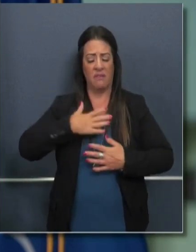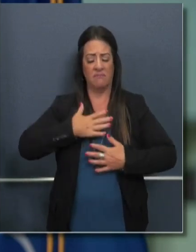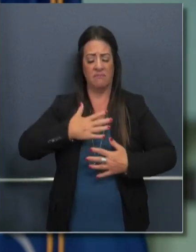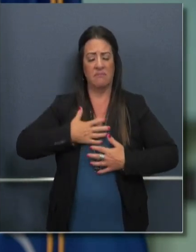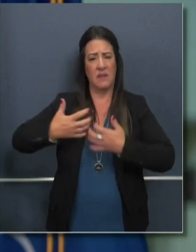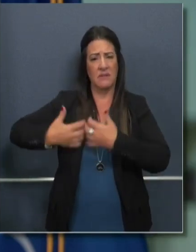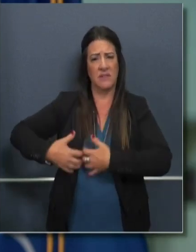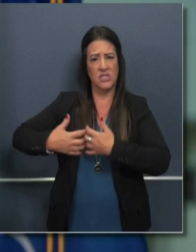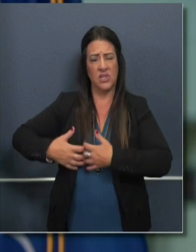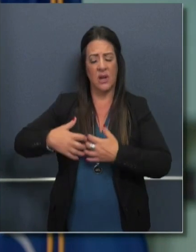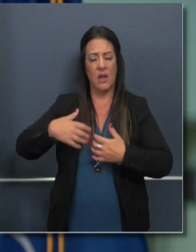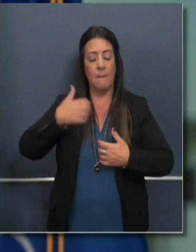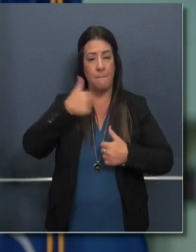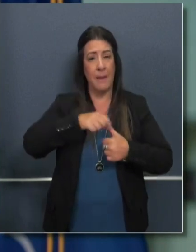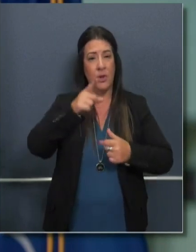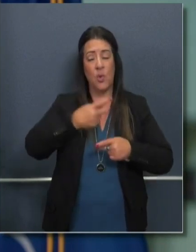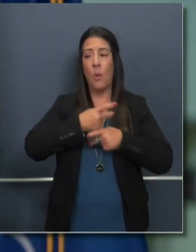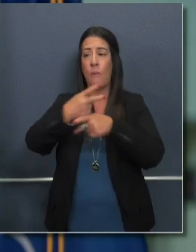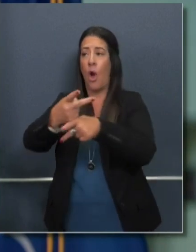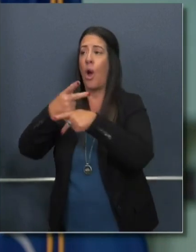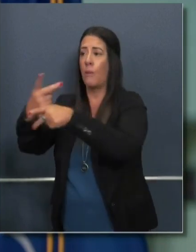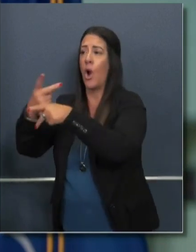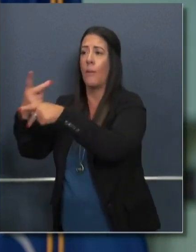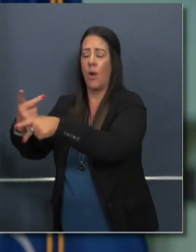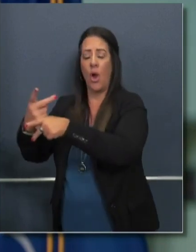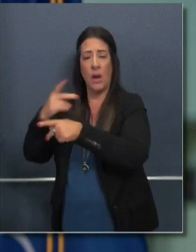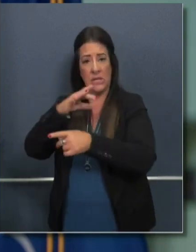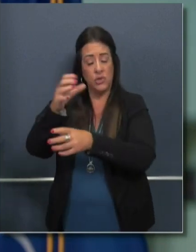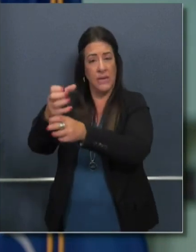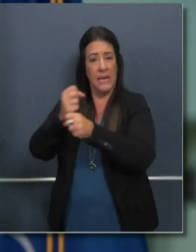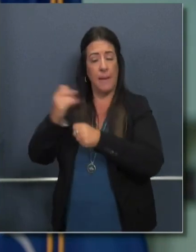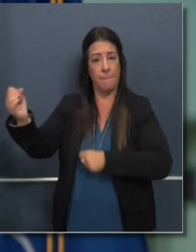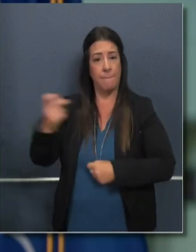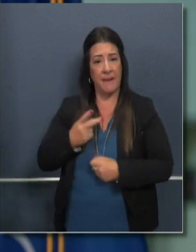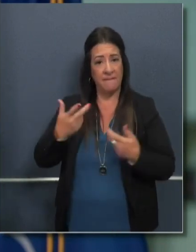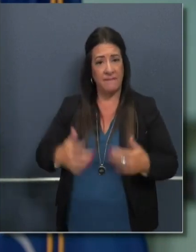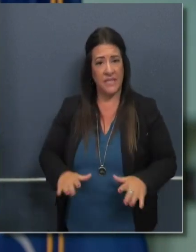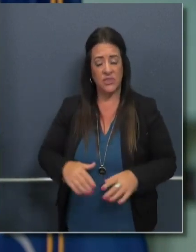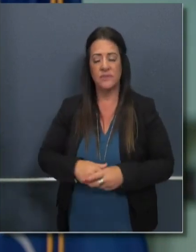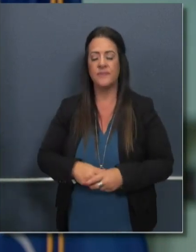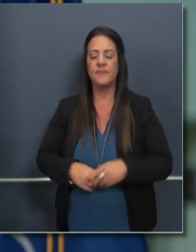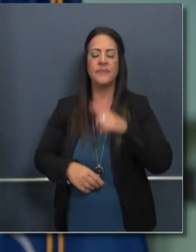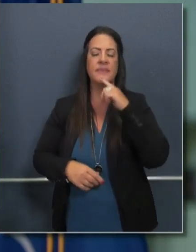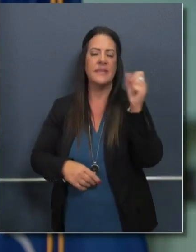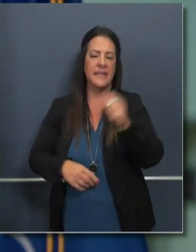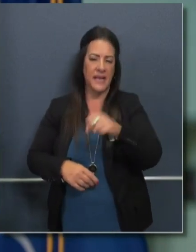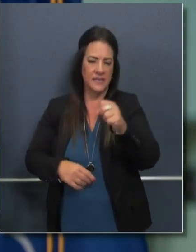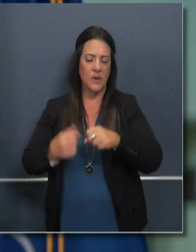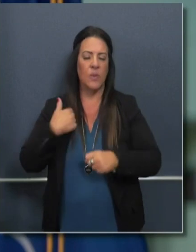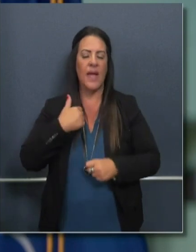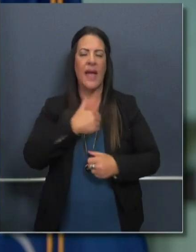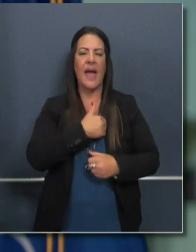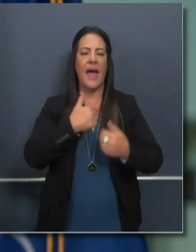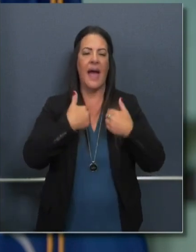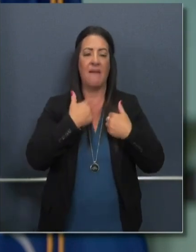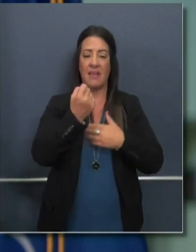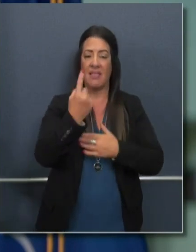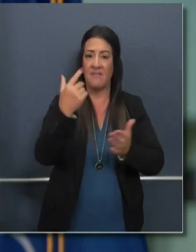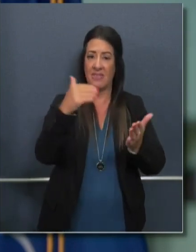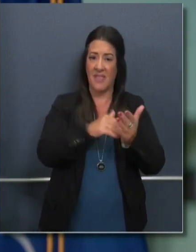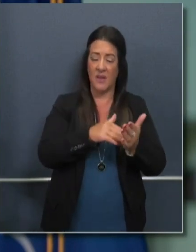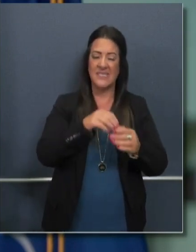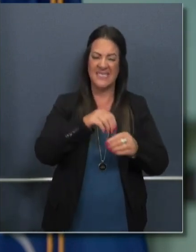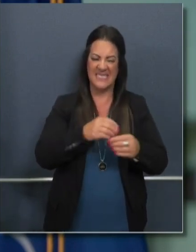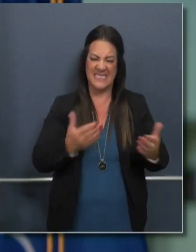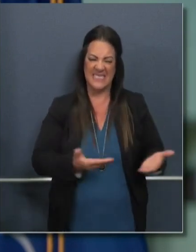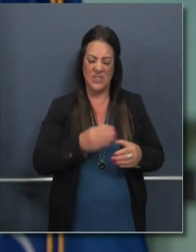California that we've loaned out to other states? Thank you. Thank you for the questions. We have over 11,000 ventilators in our hospital system and in our